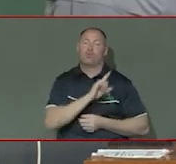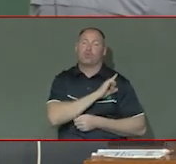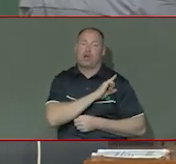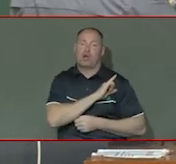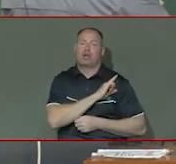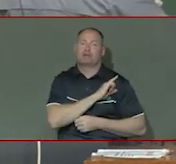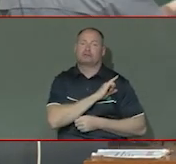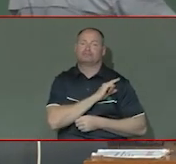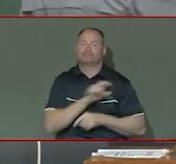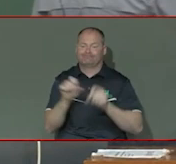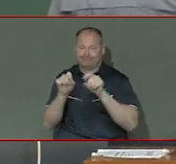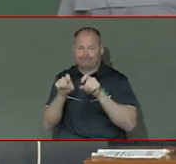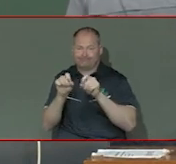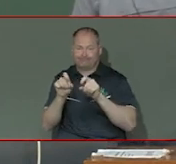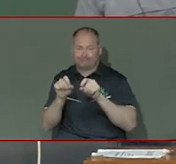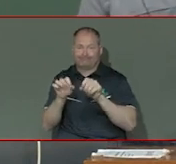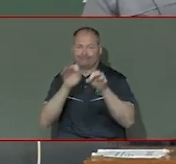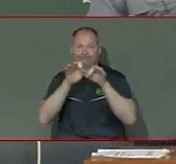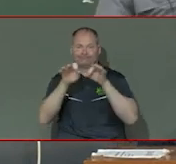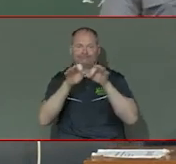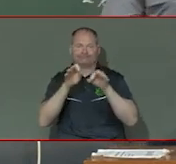this. Let me explain to you.